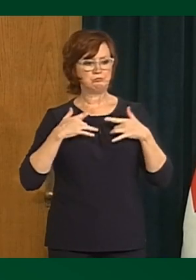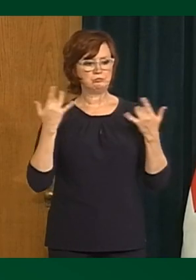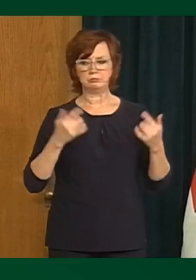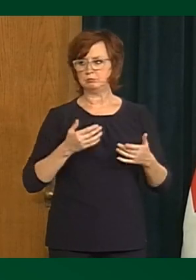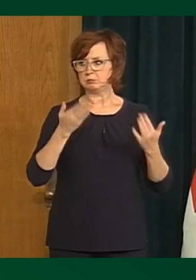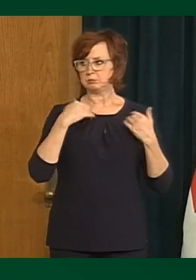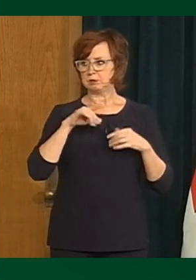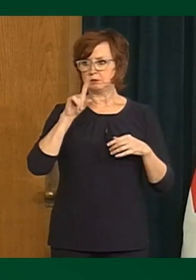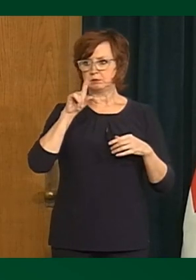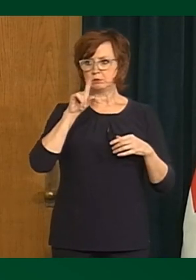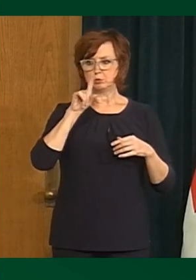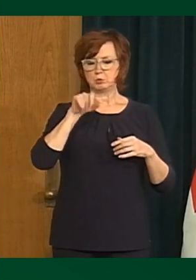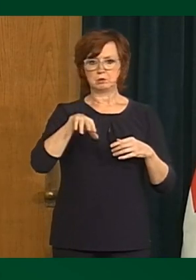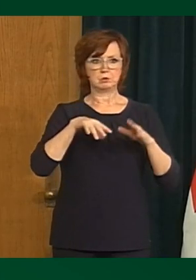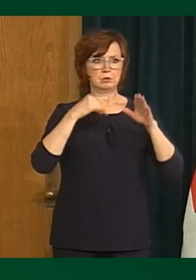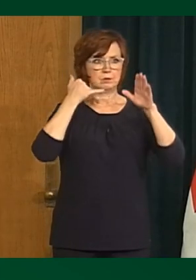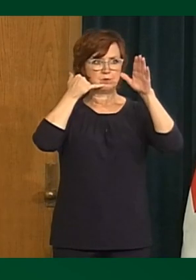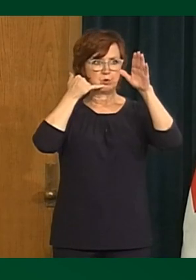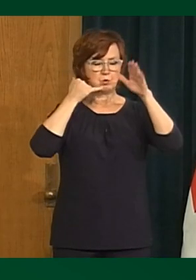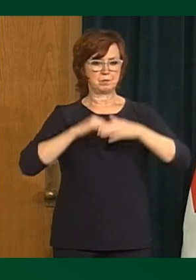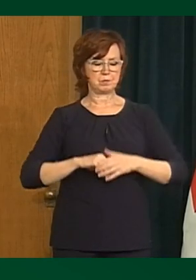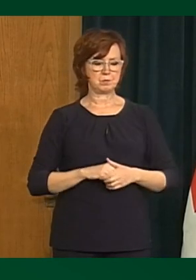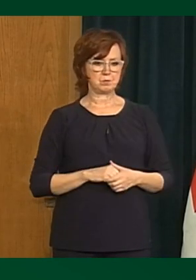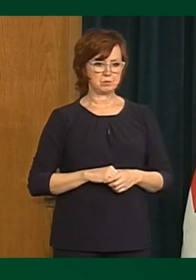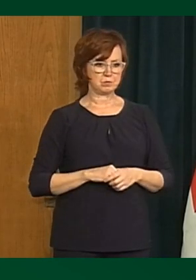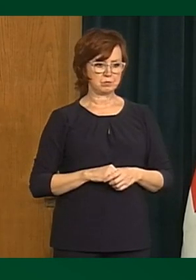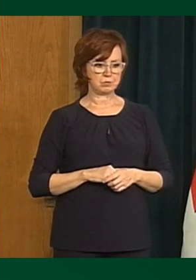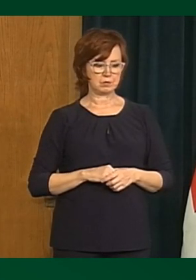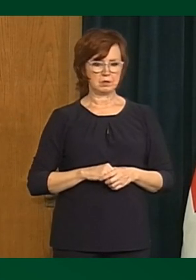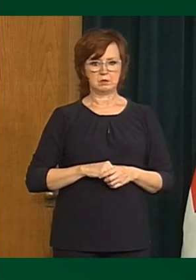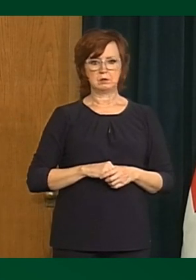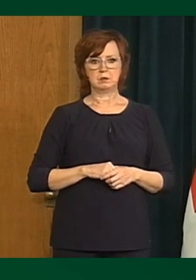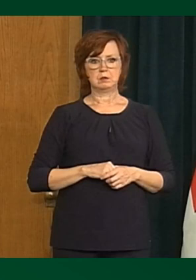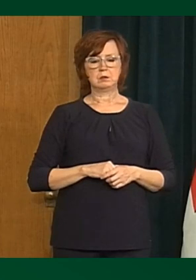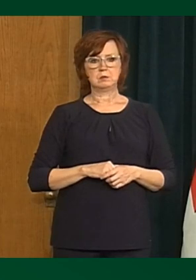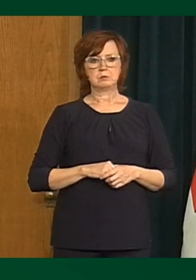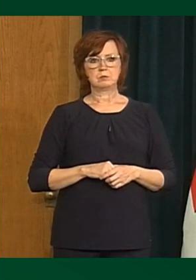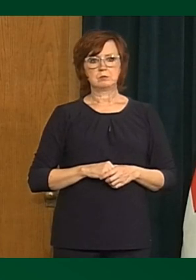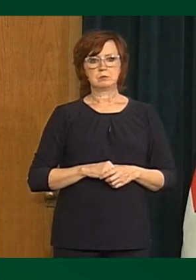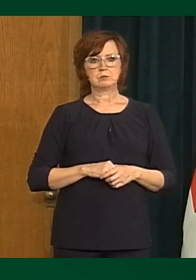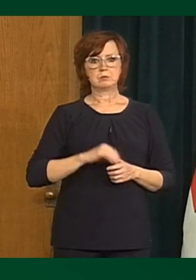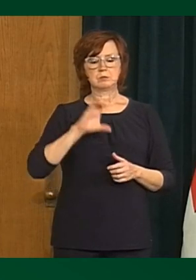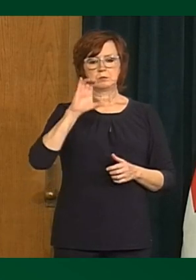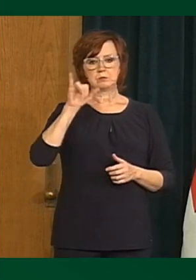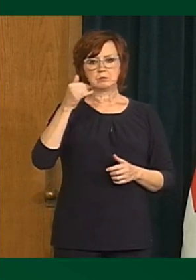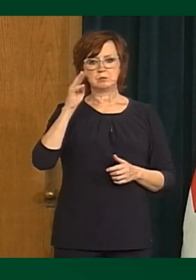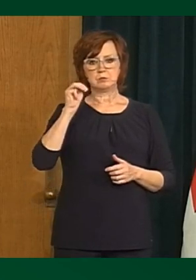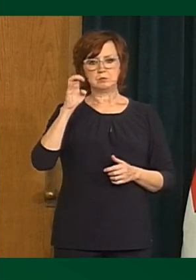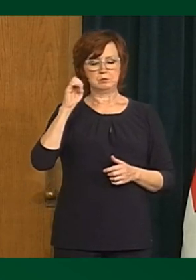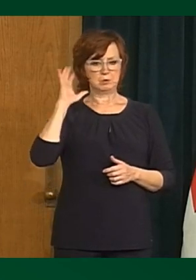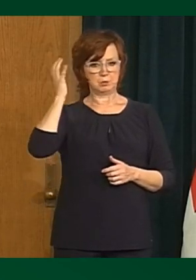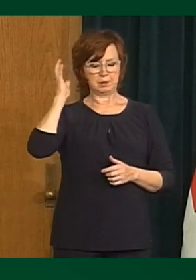We'll take our next question from the phone line. We have Adriana Christensen with CJME.